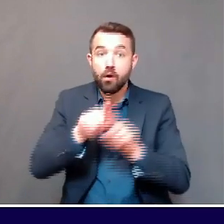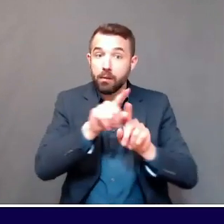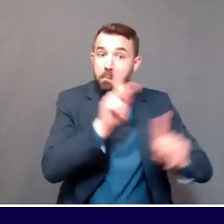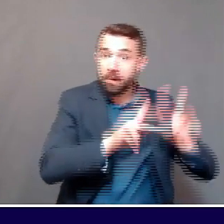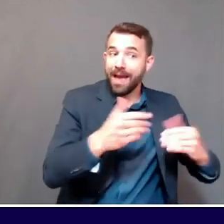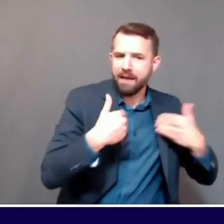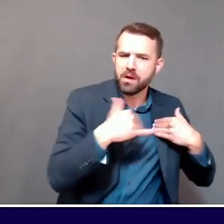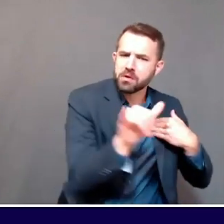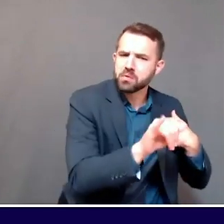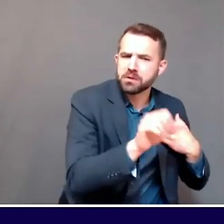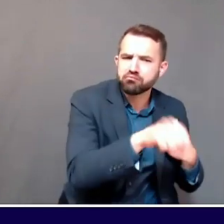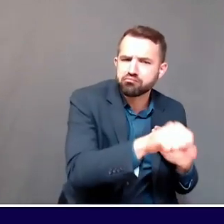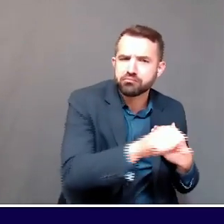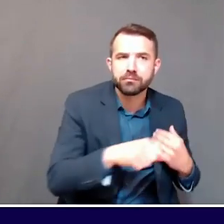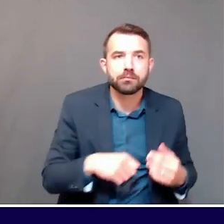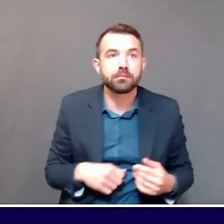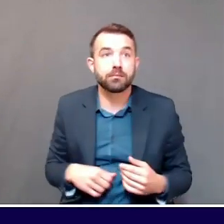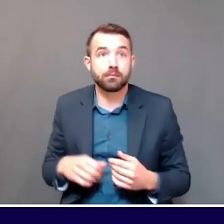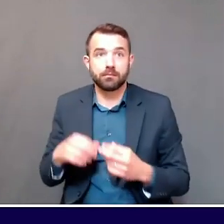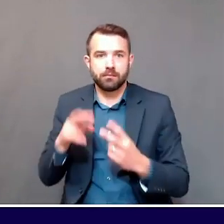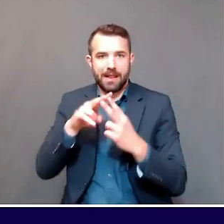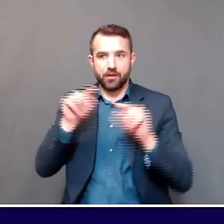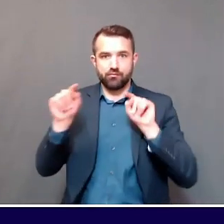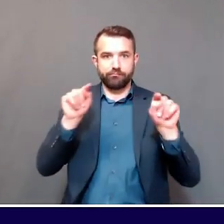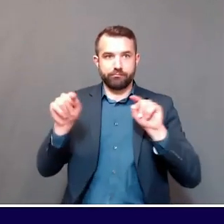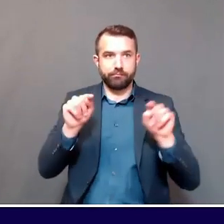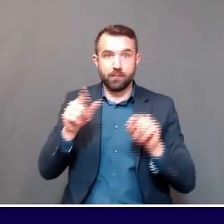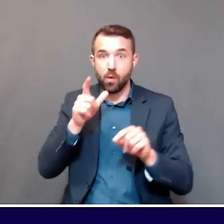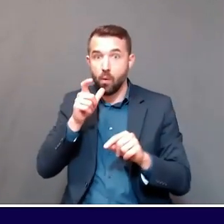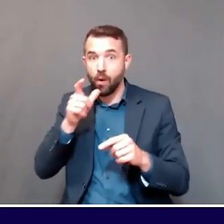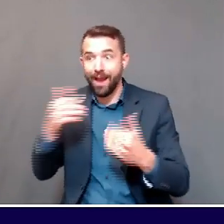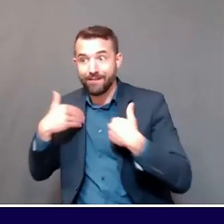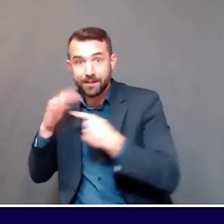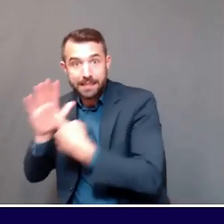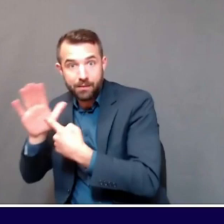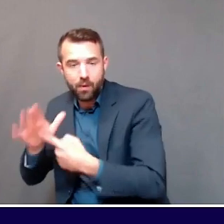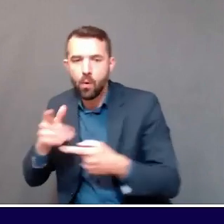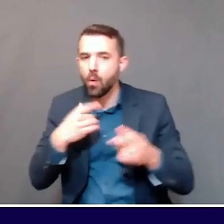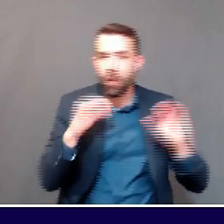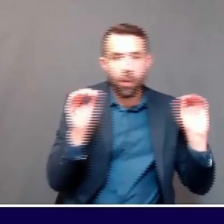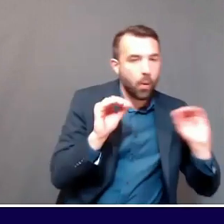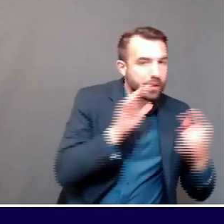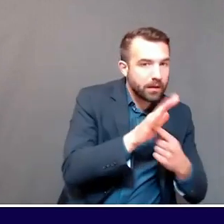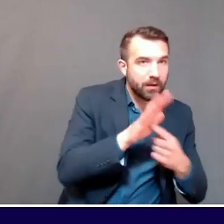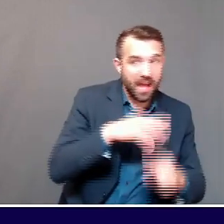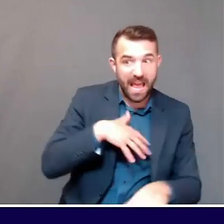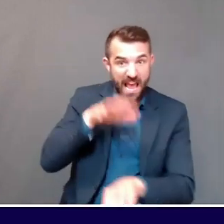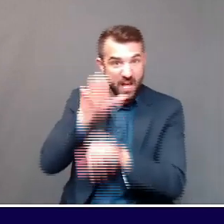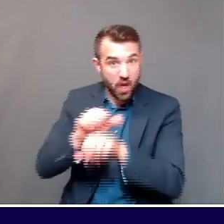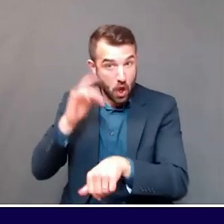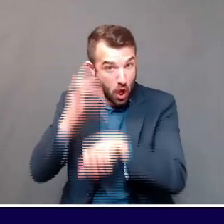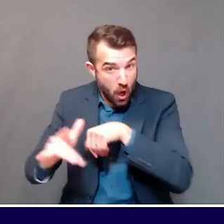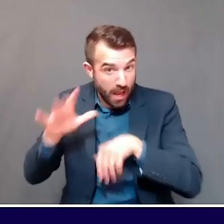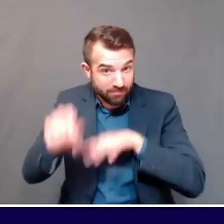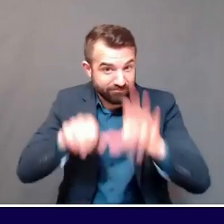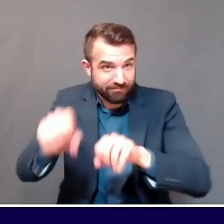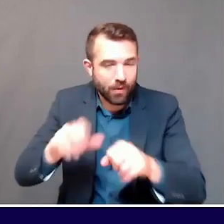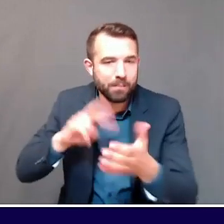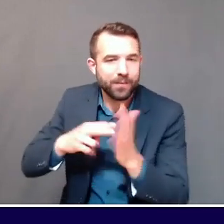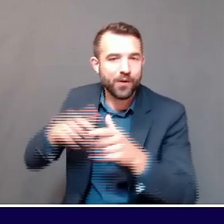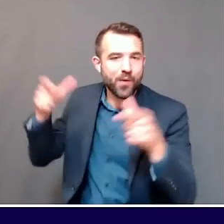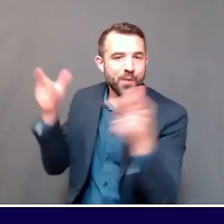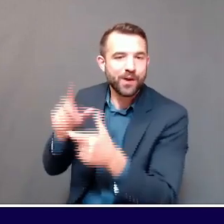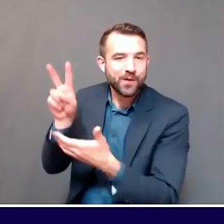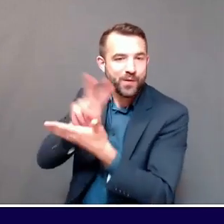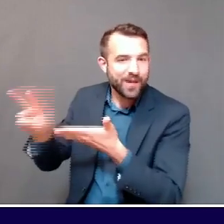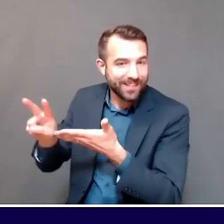potentially infect others. Driving that positivity rate as low as possible is one of our goals. One of the